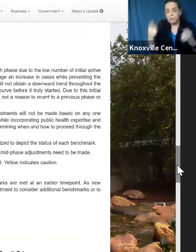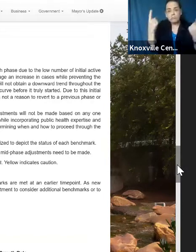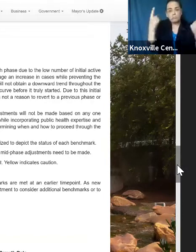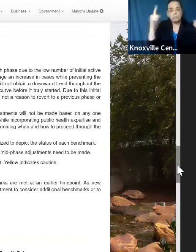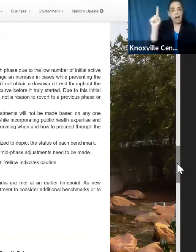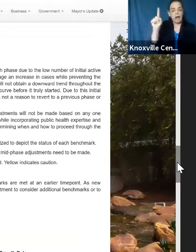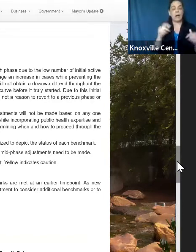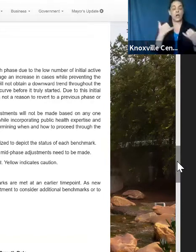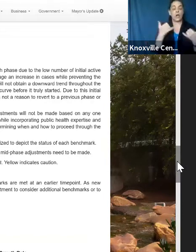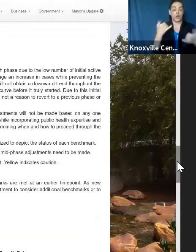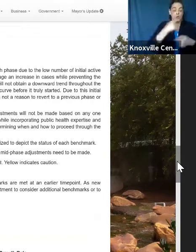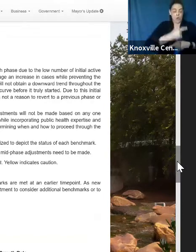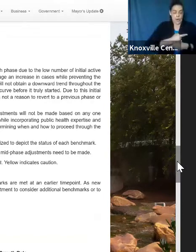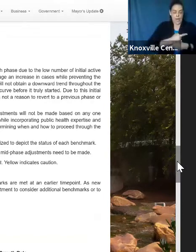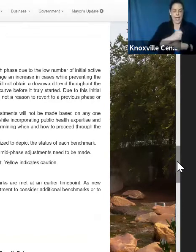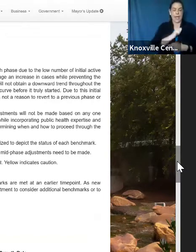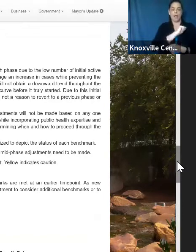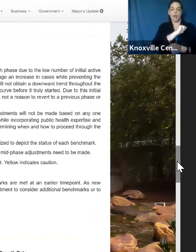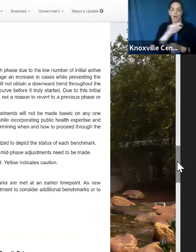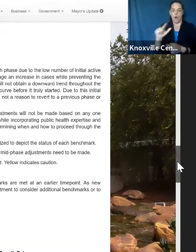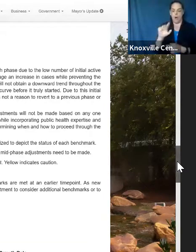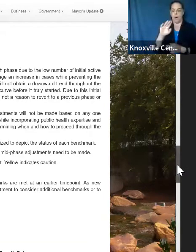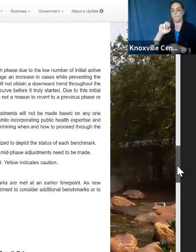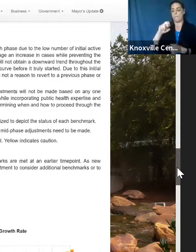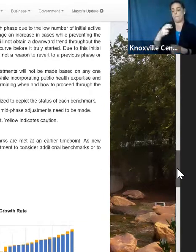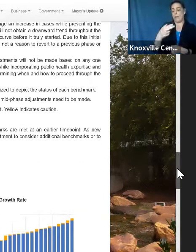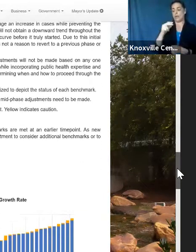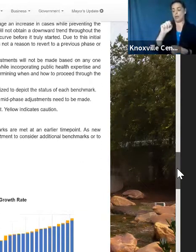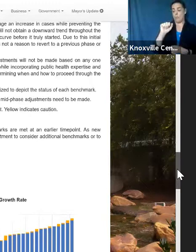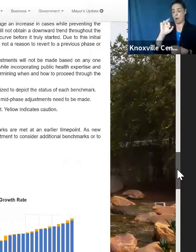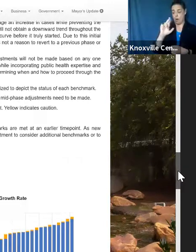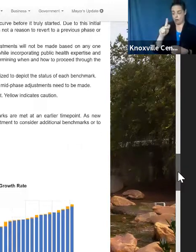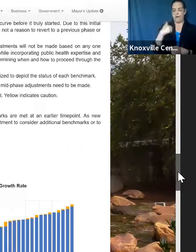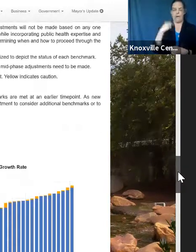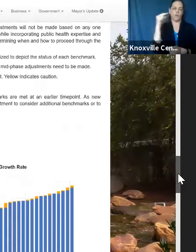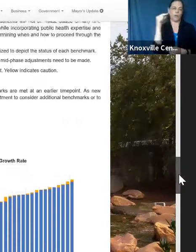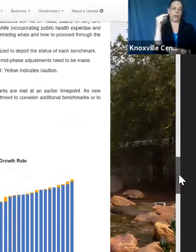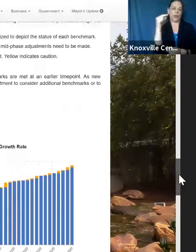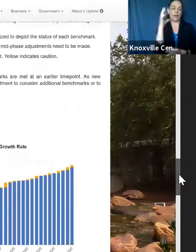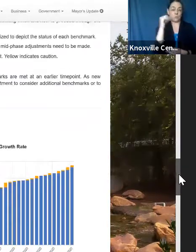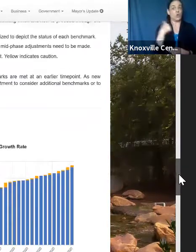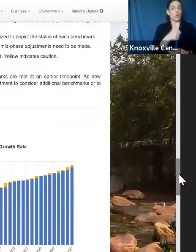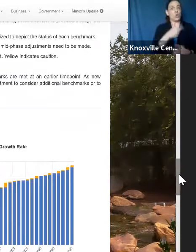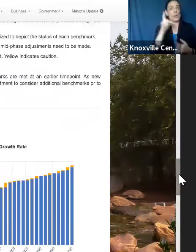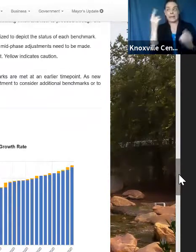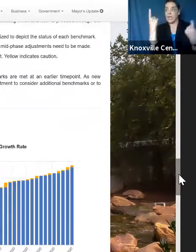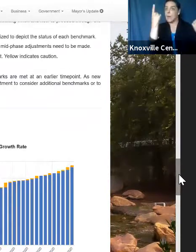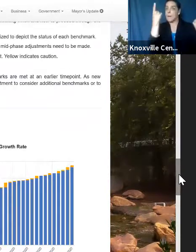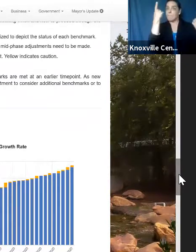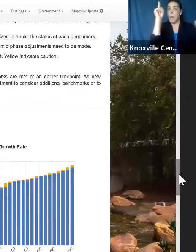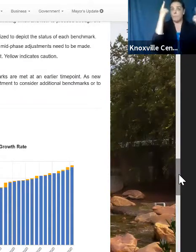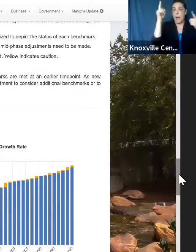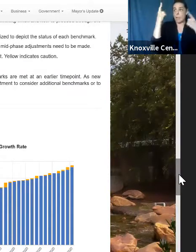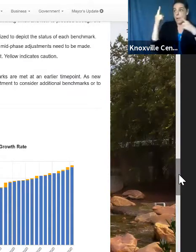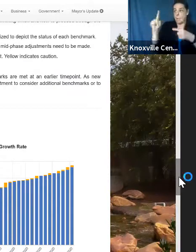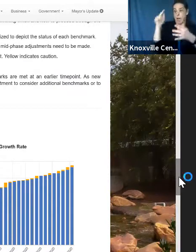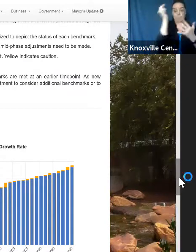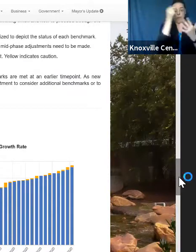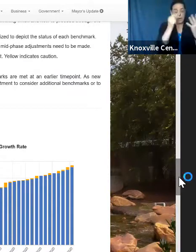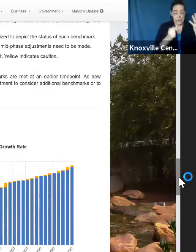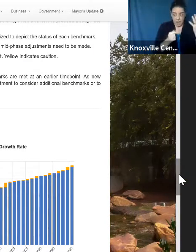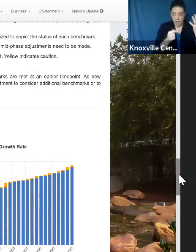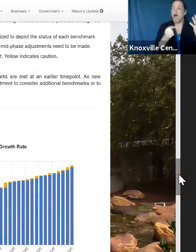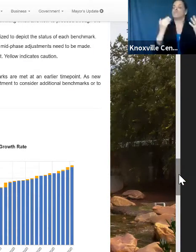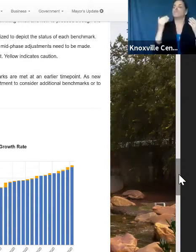of our benchmarks are showing a green traffic light because we met benchmark attainment to begin the reopening process.